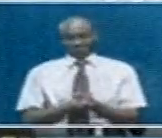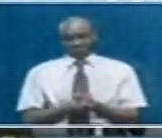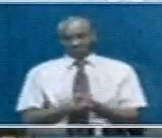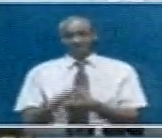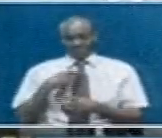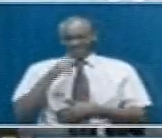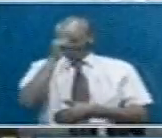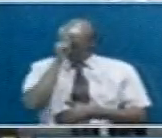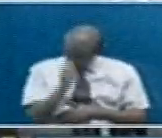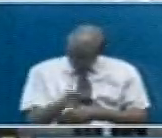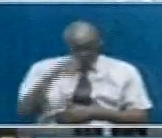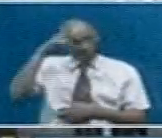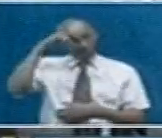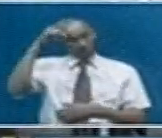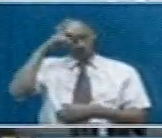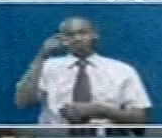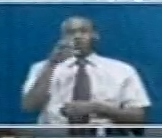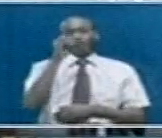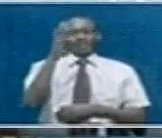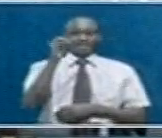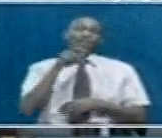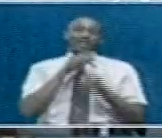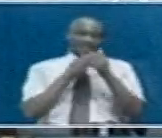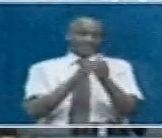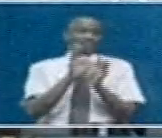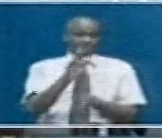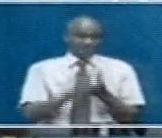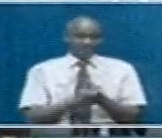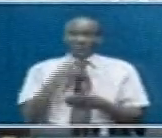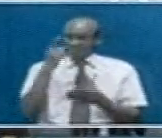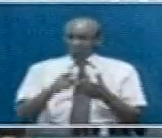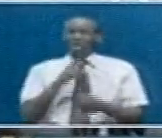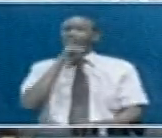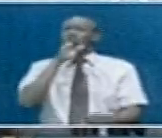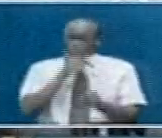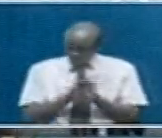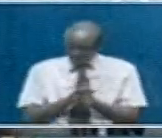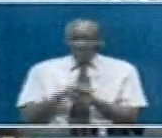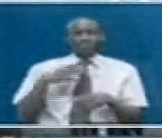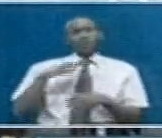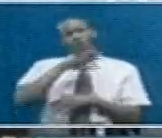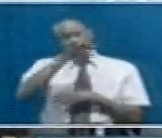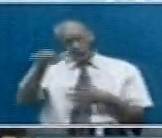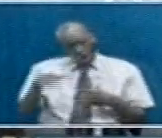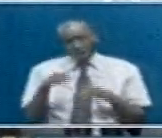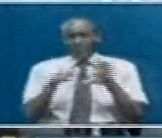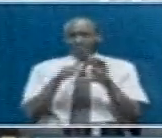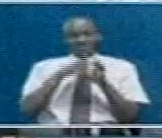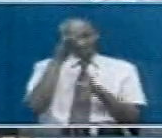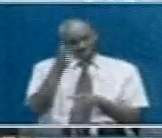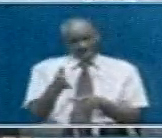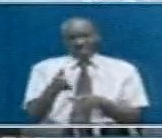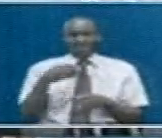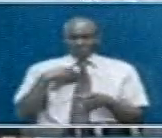I respect the wisdom of the party and its leadership, and hereby promise the party and all our party followers a